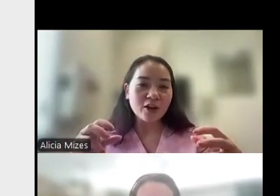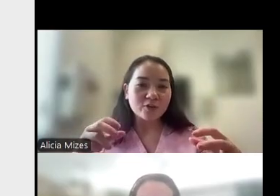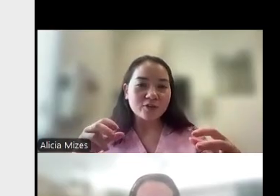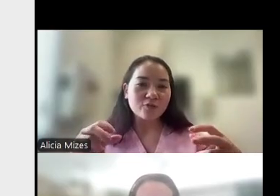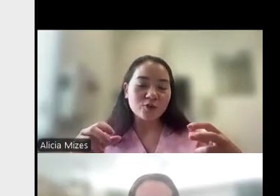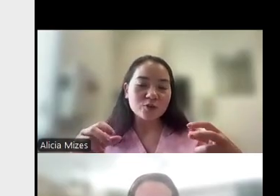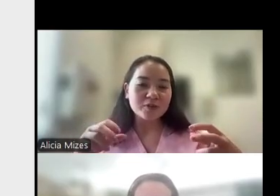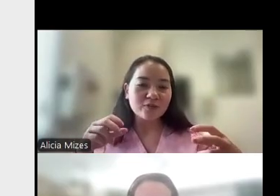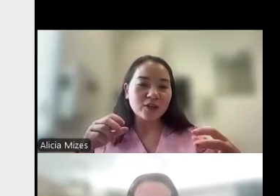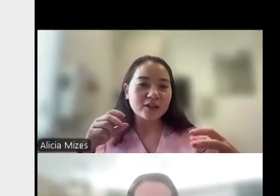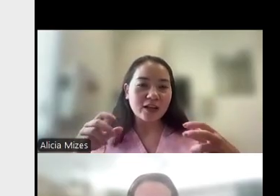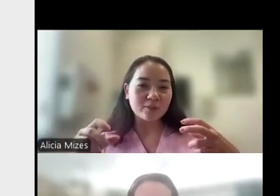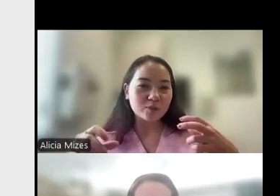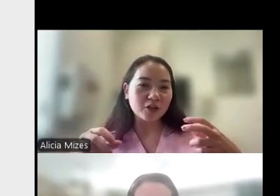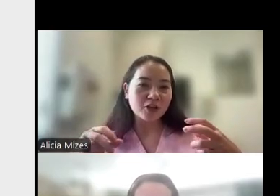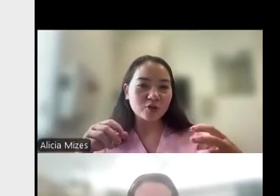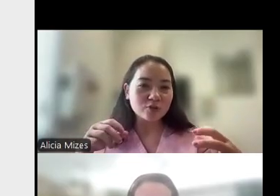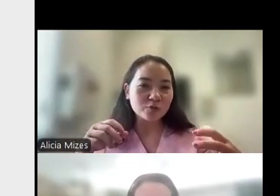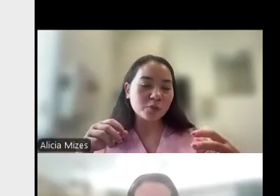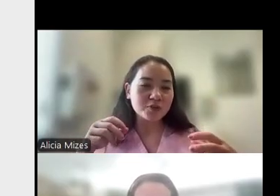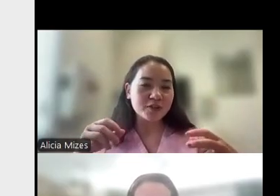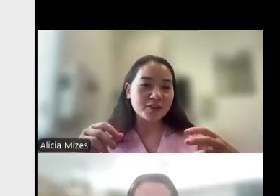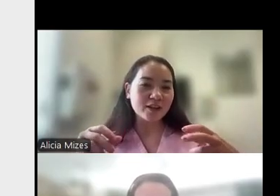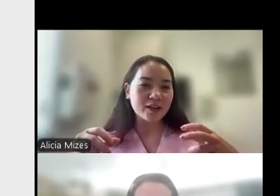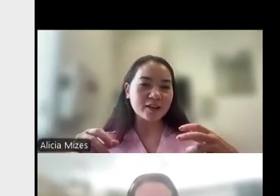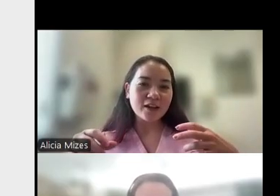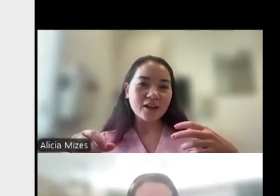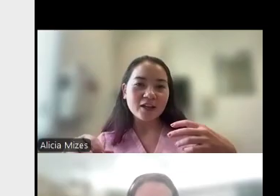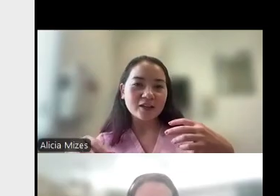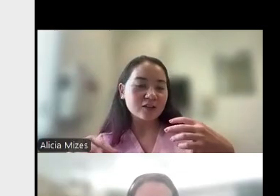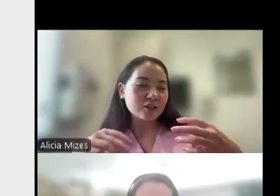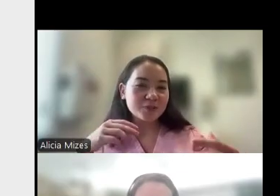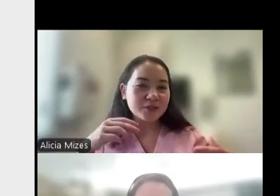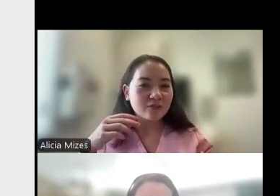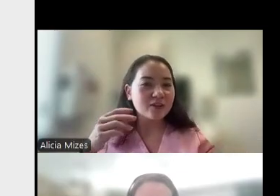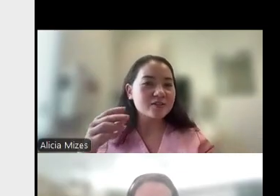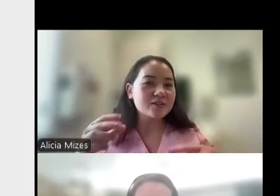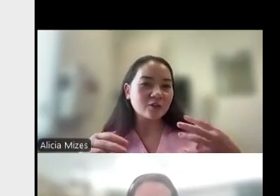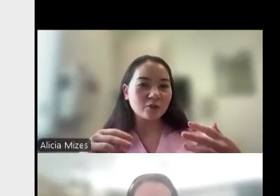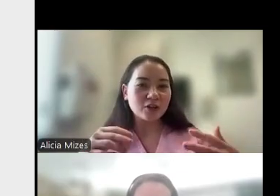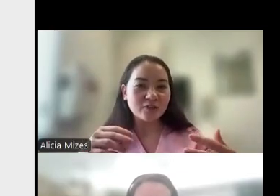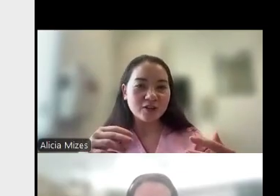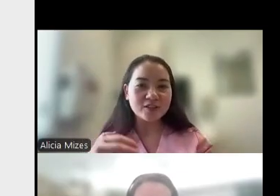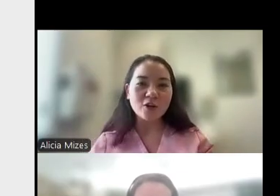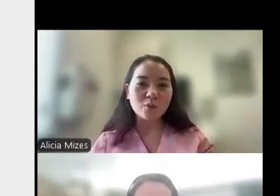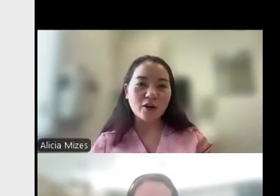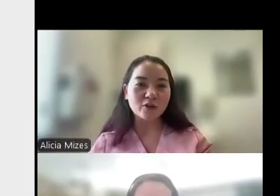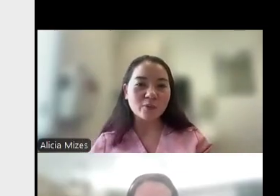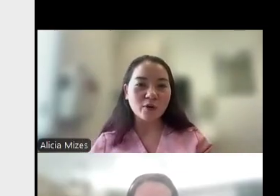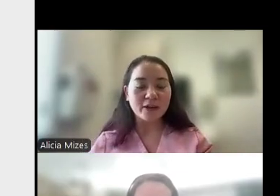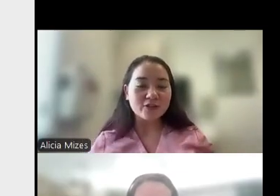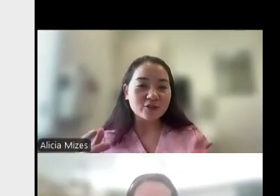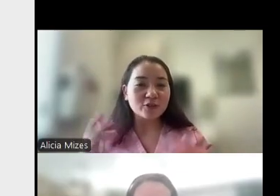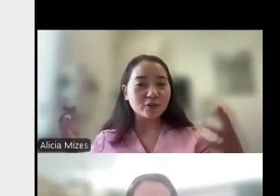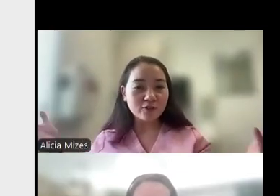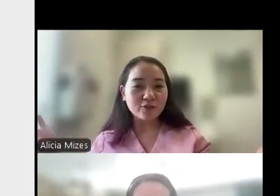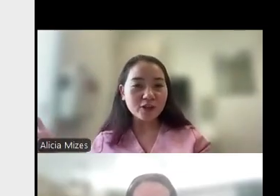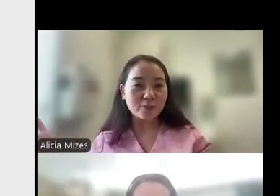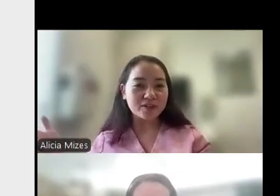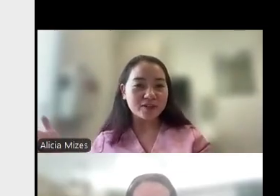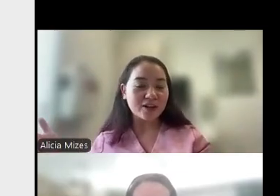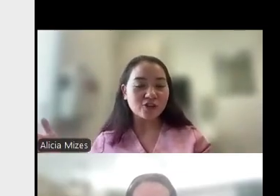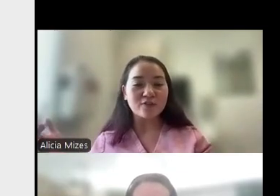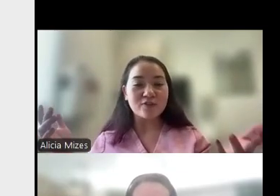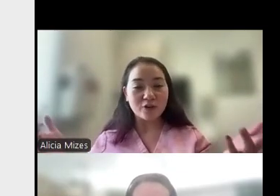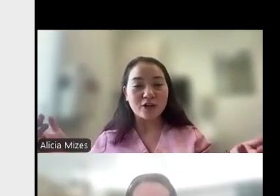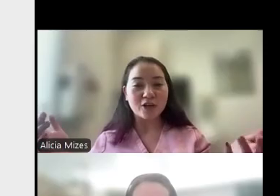weird. There's a few specific names we use for moles on the head, like eclipse nevus, halo nevus, where the mole might just look a little funky,